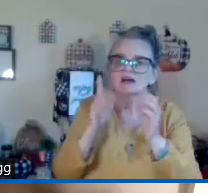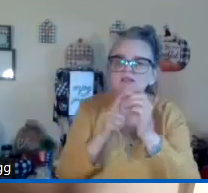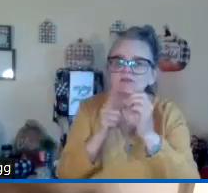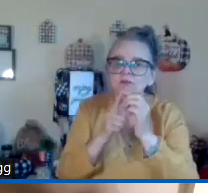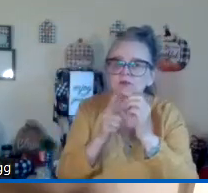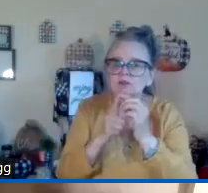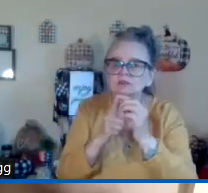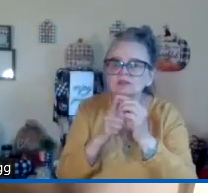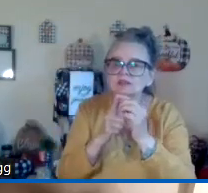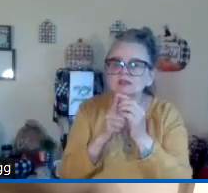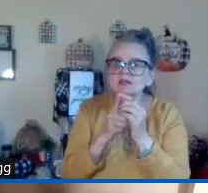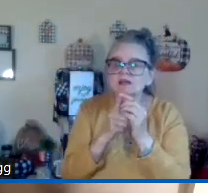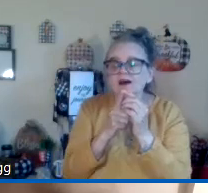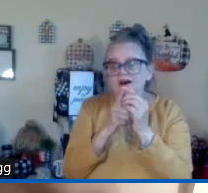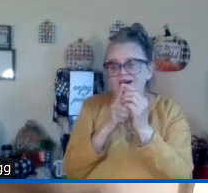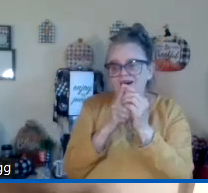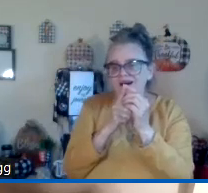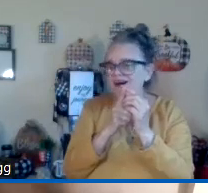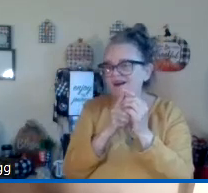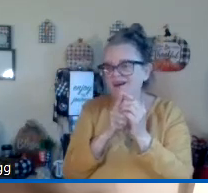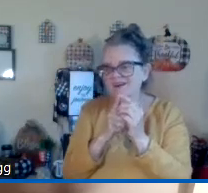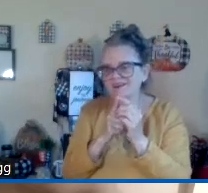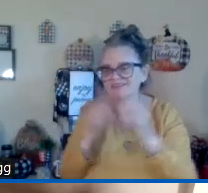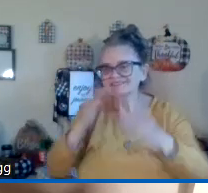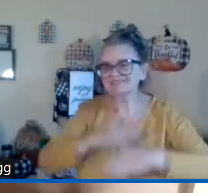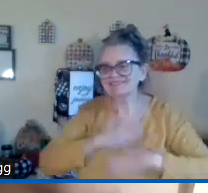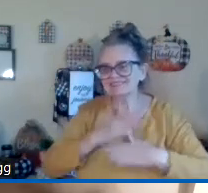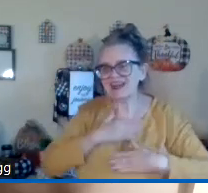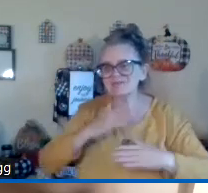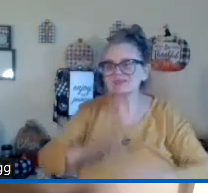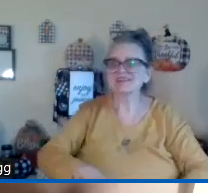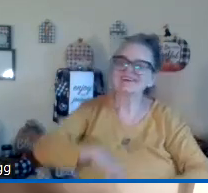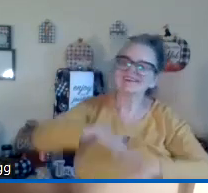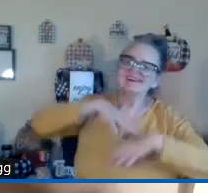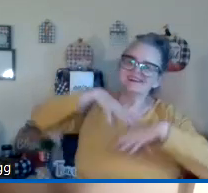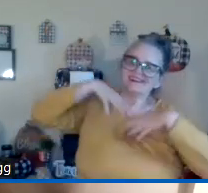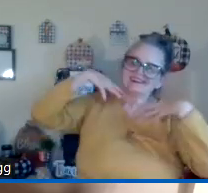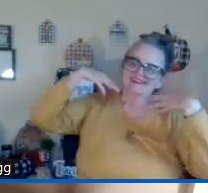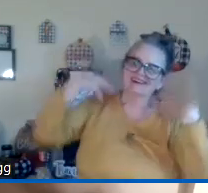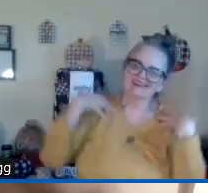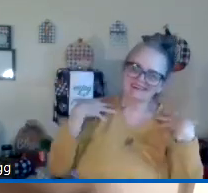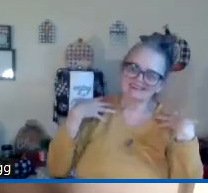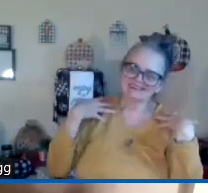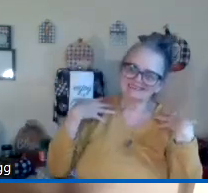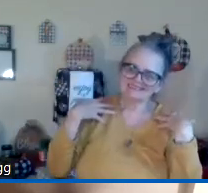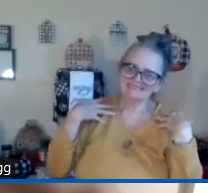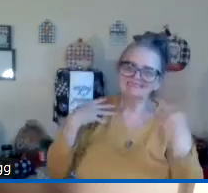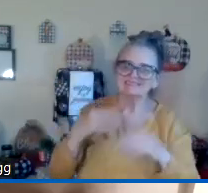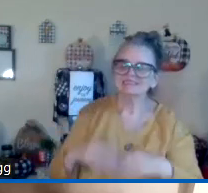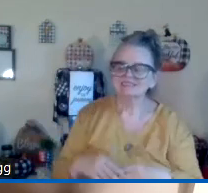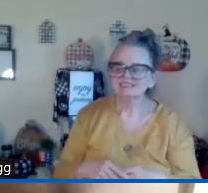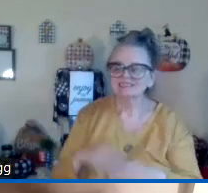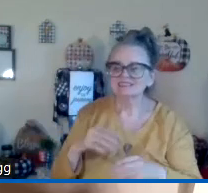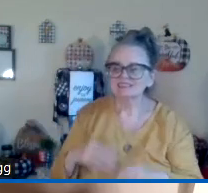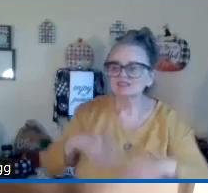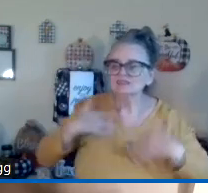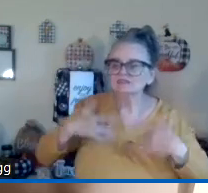partiality, favor. Maybe you have 3 children and you see one is